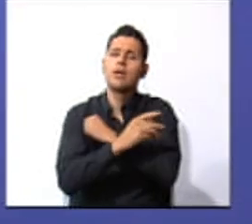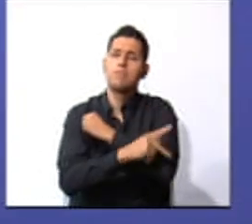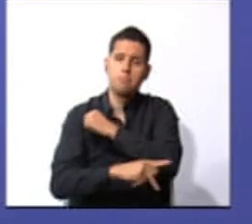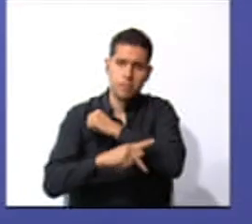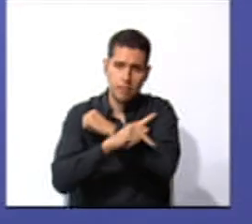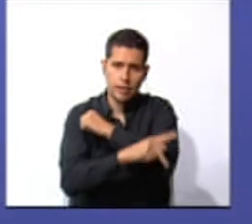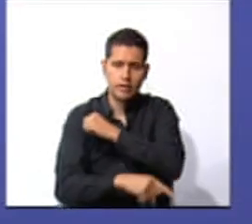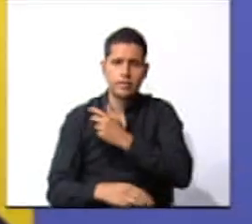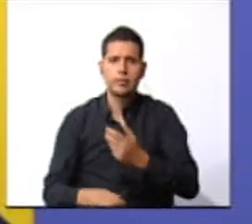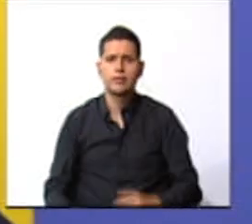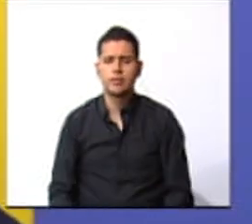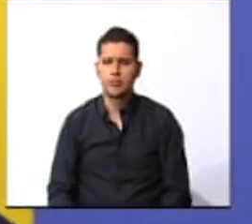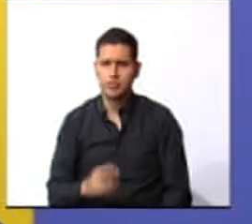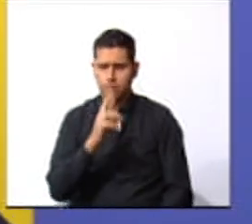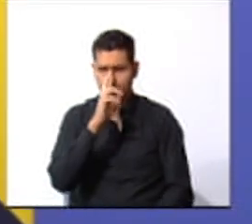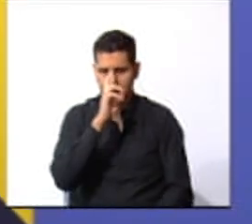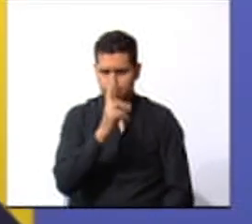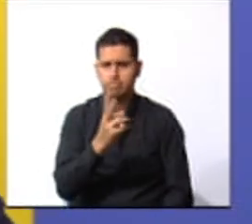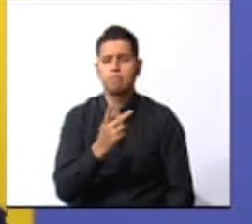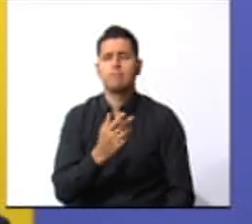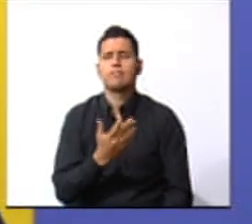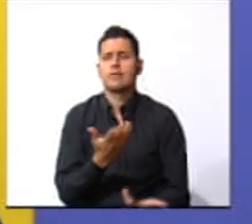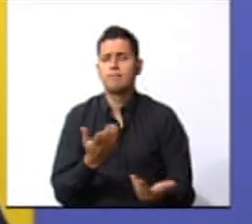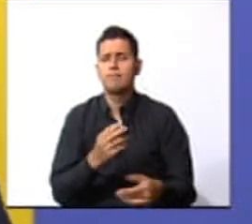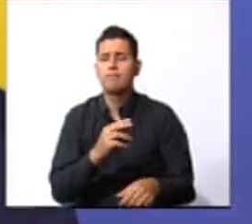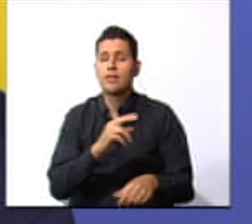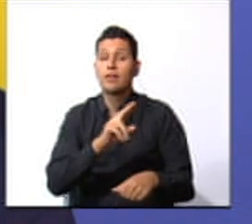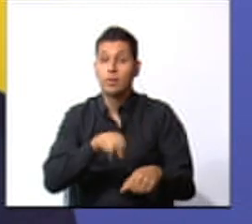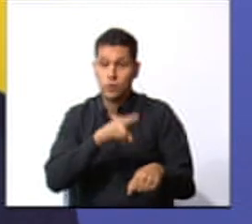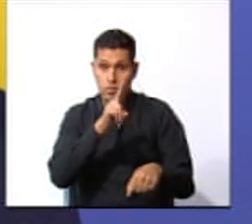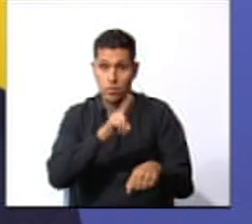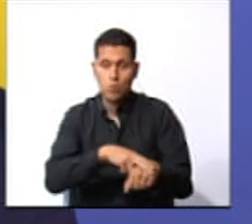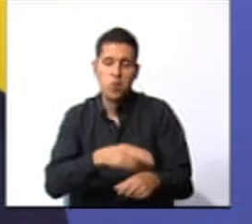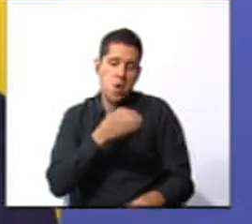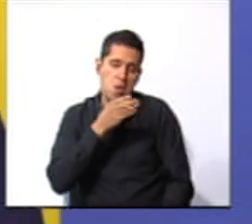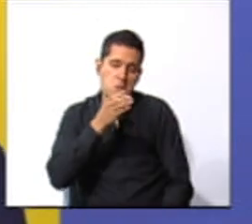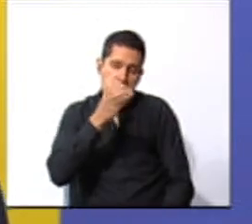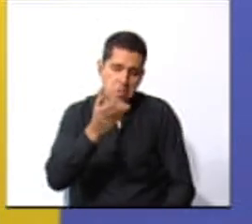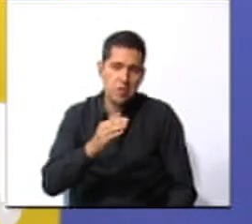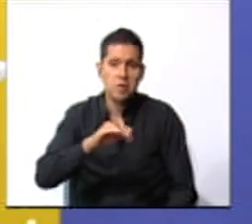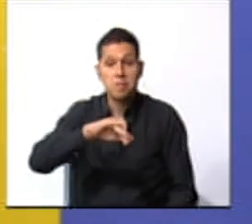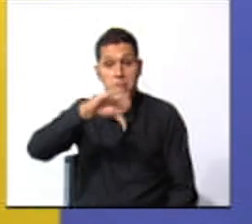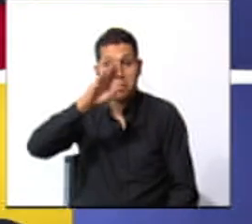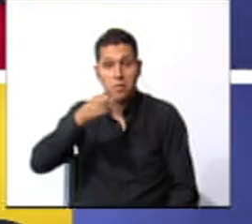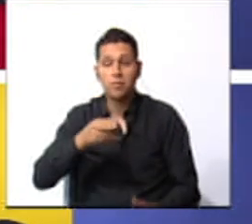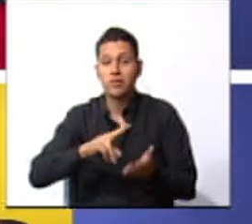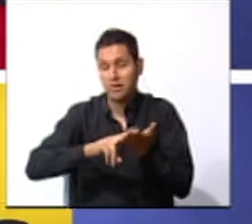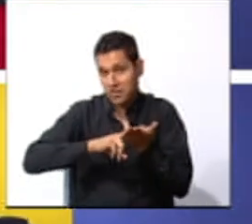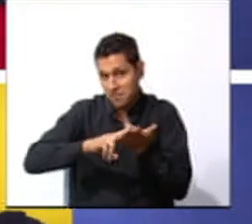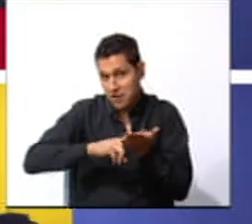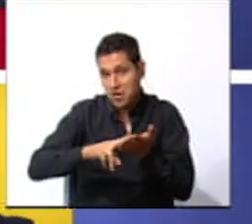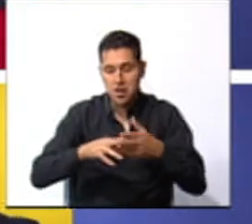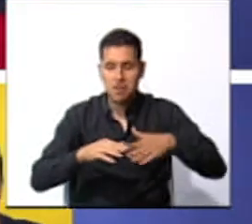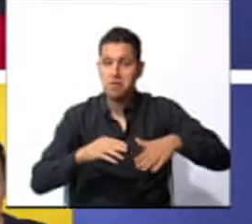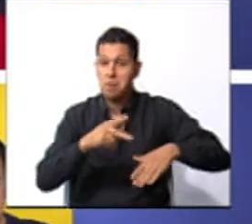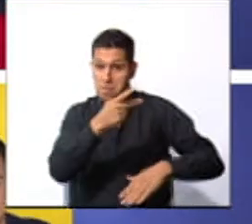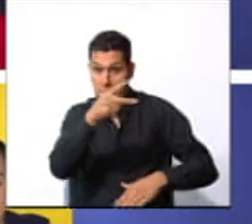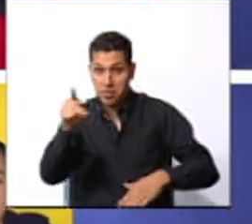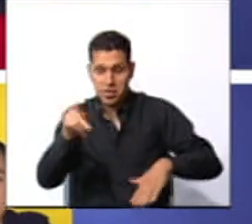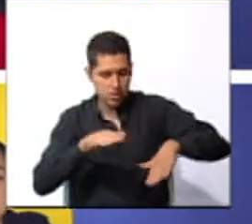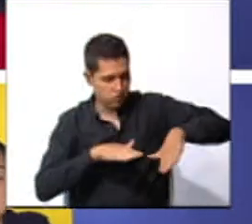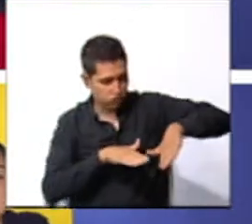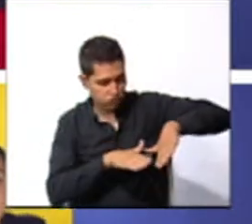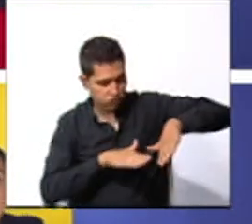respects nature. I recommend Monteverde, the Caribbean and Pacific beaches, and the national